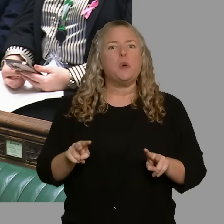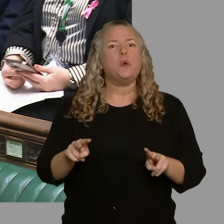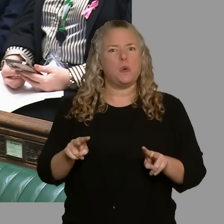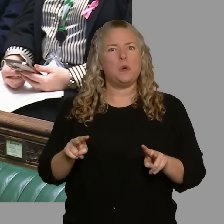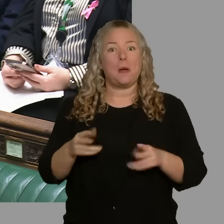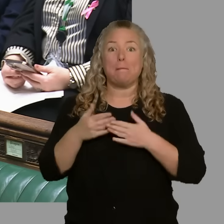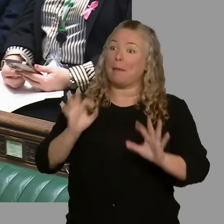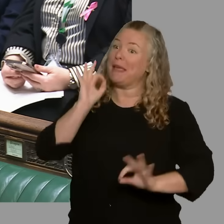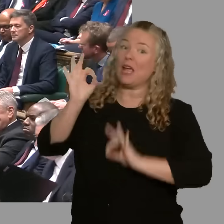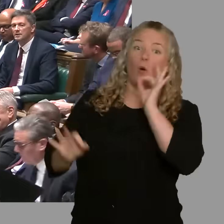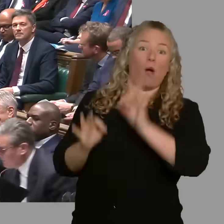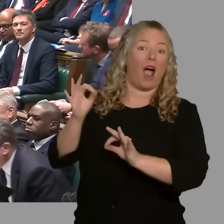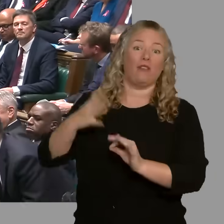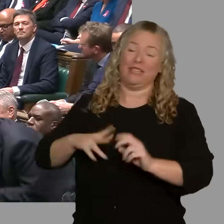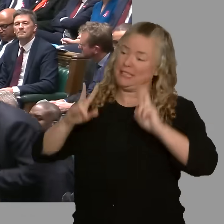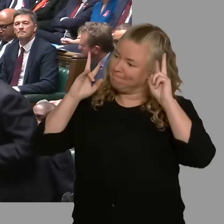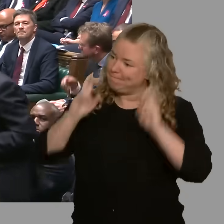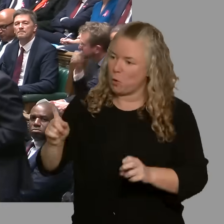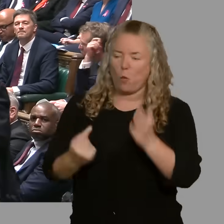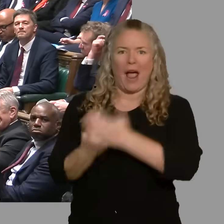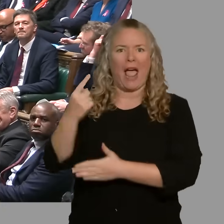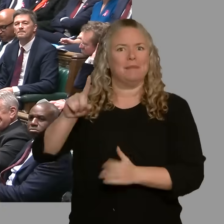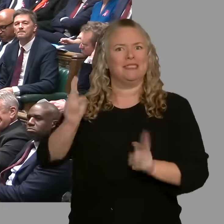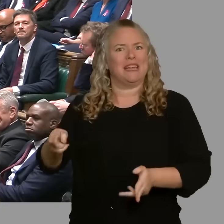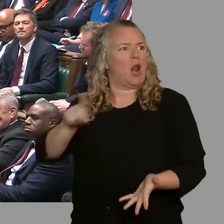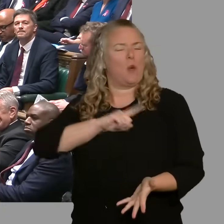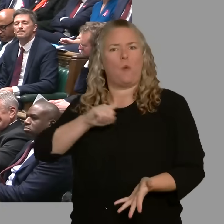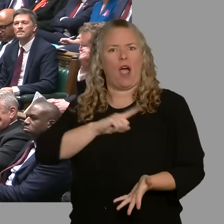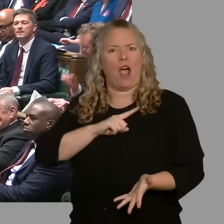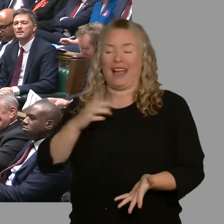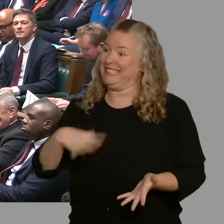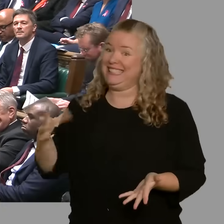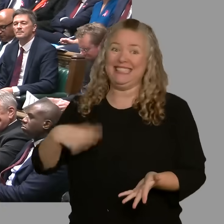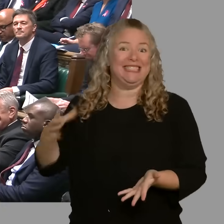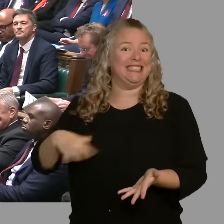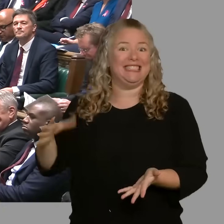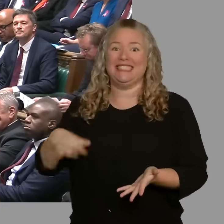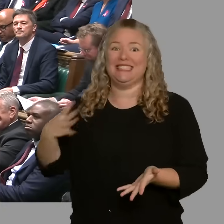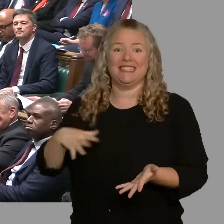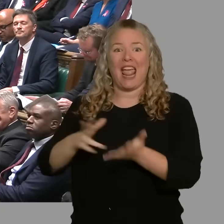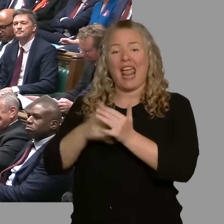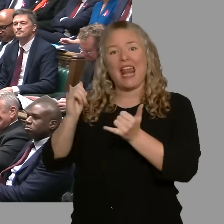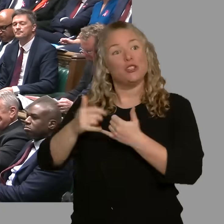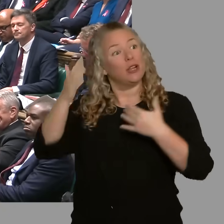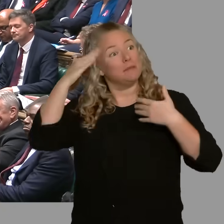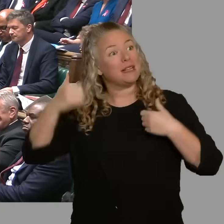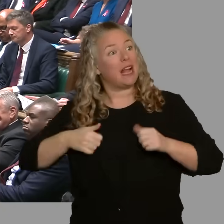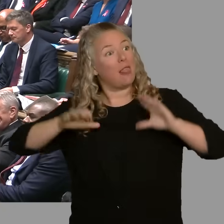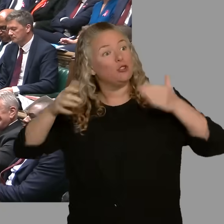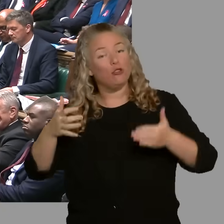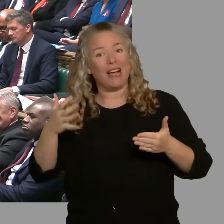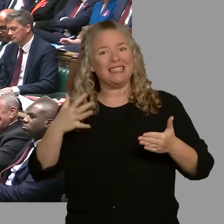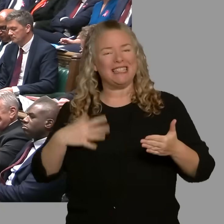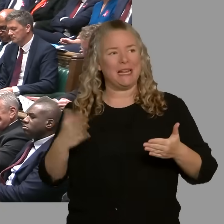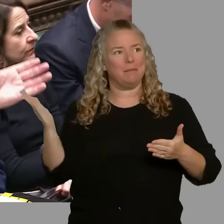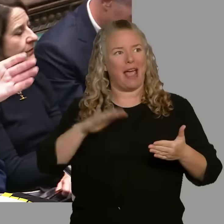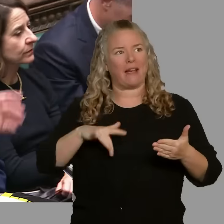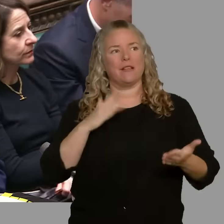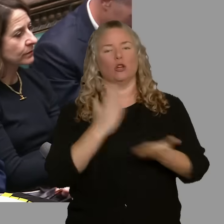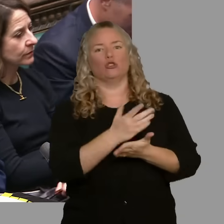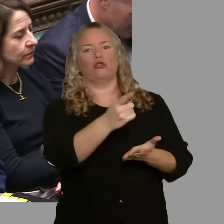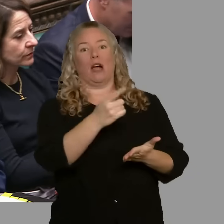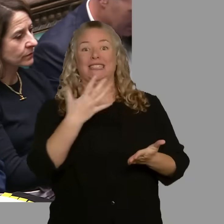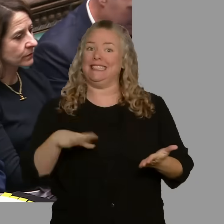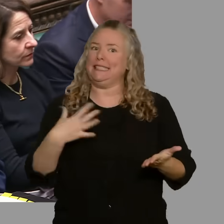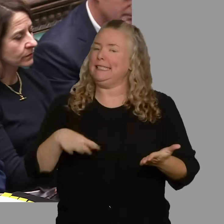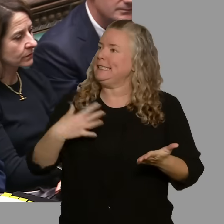serve our constituents? Well, my honourable friend has been a strong advocate for his constituents on this issue. The Health